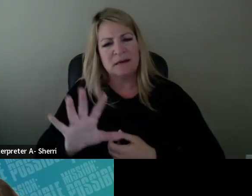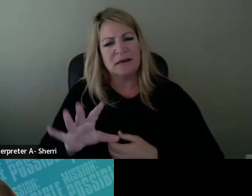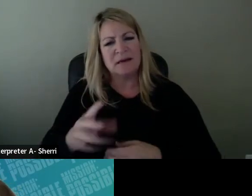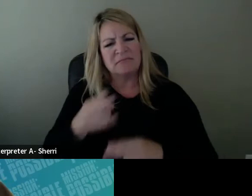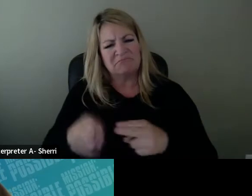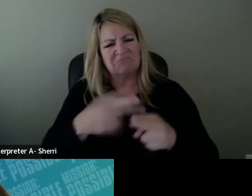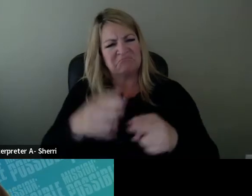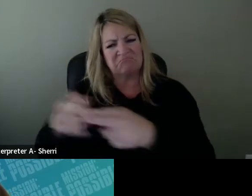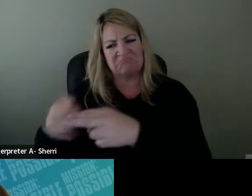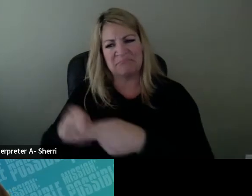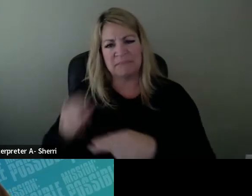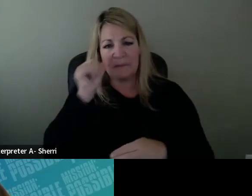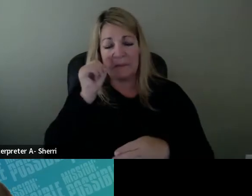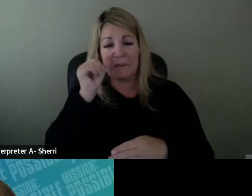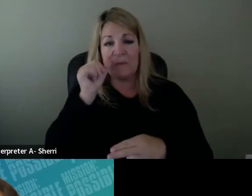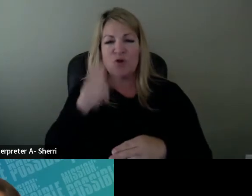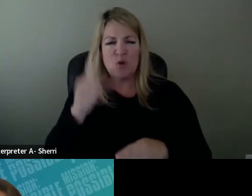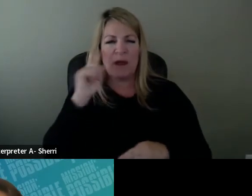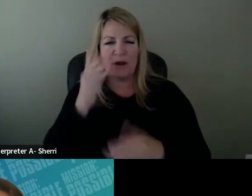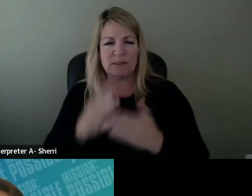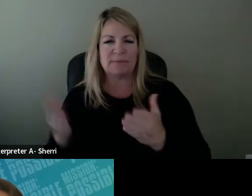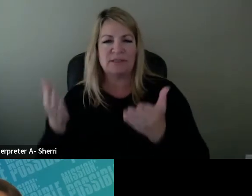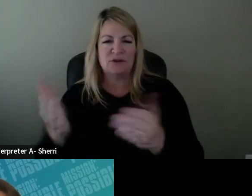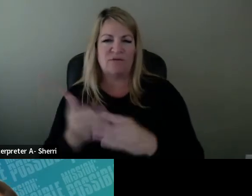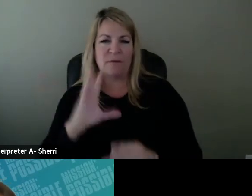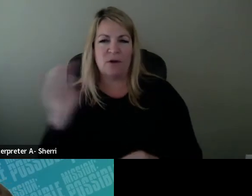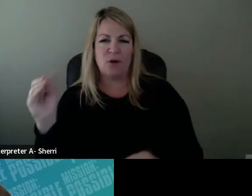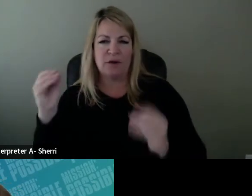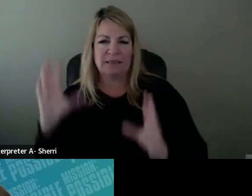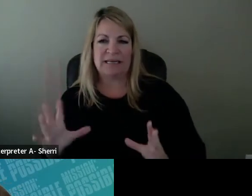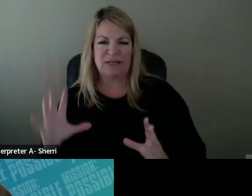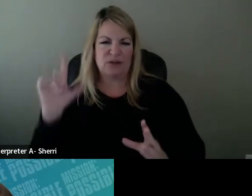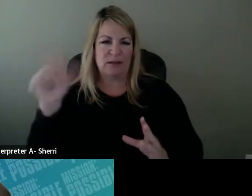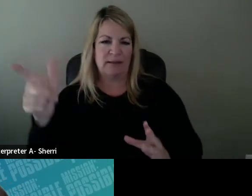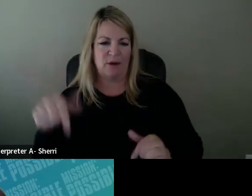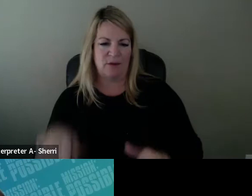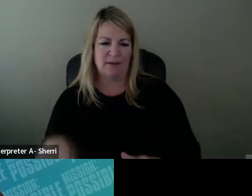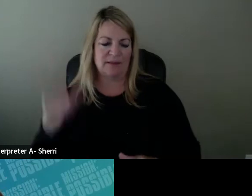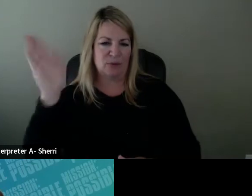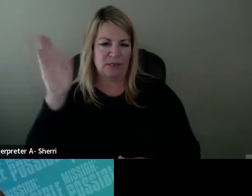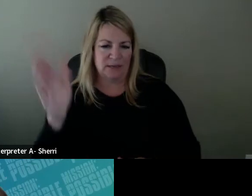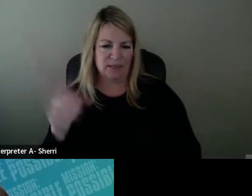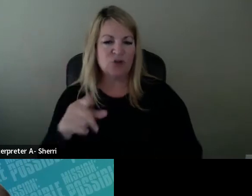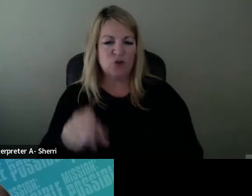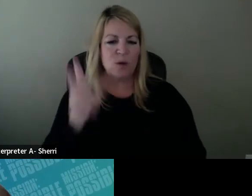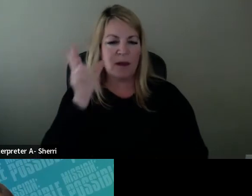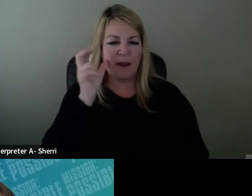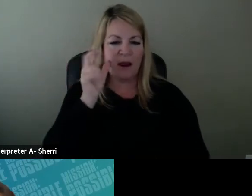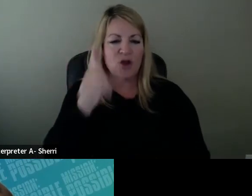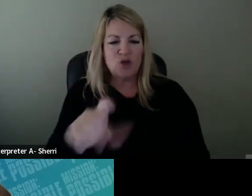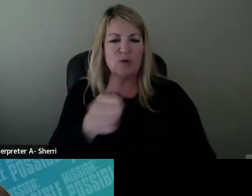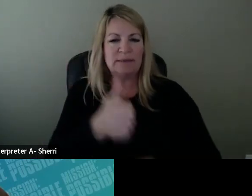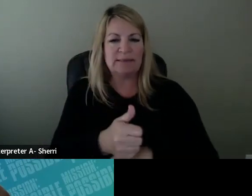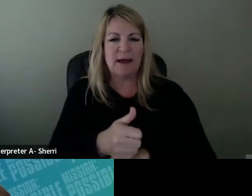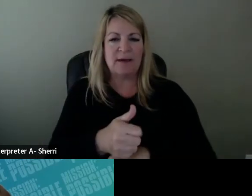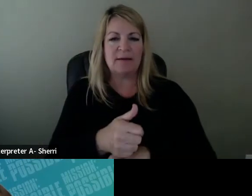one suggestion too that you will hear from our co-teachers at the later part of this presentation is that you need to set time to get to